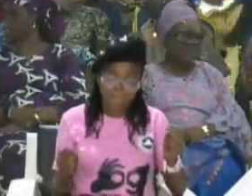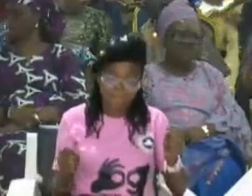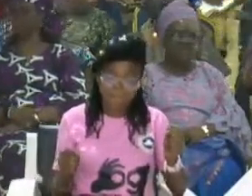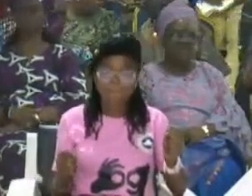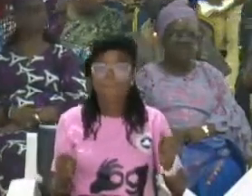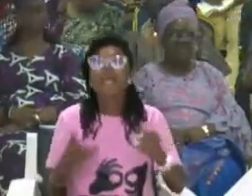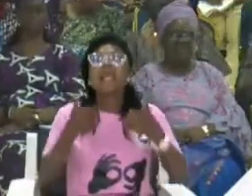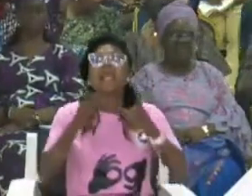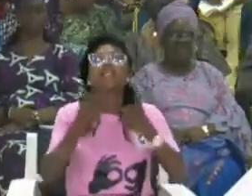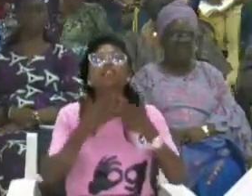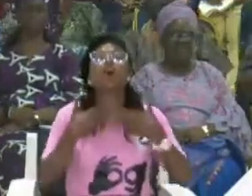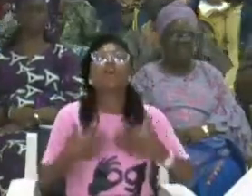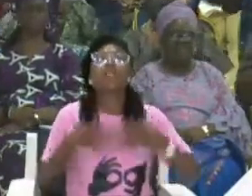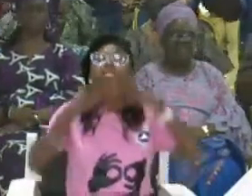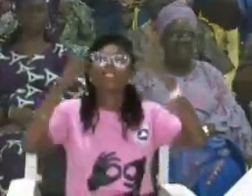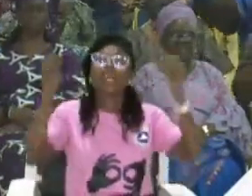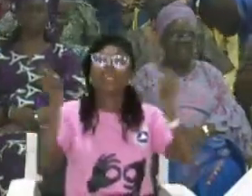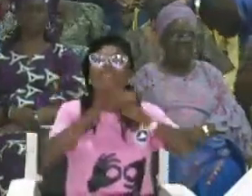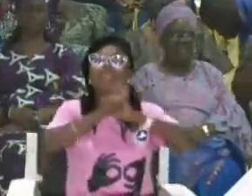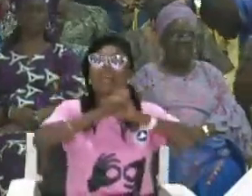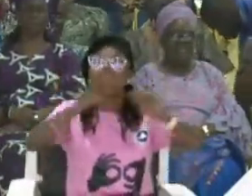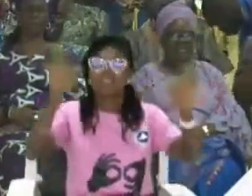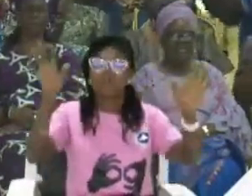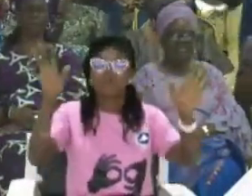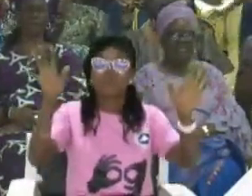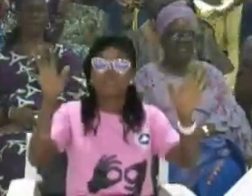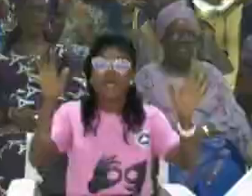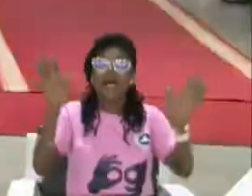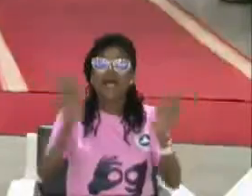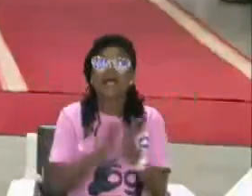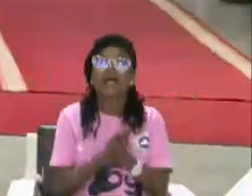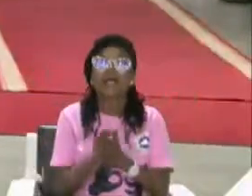Let somebody shout hallelujah.